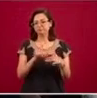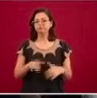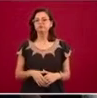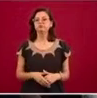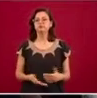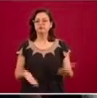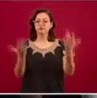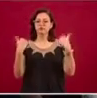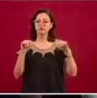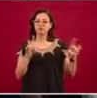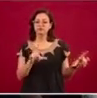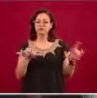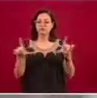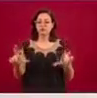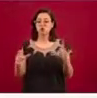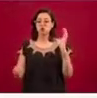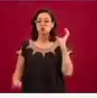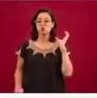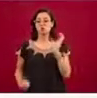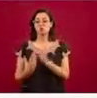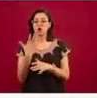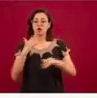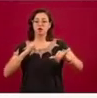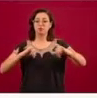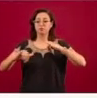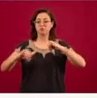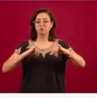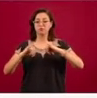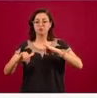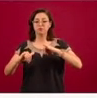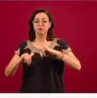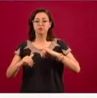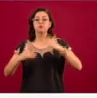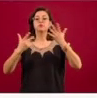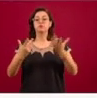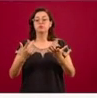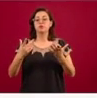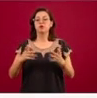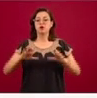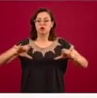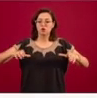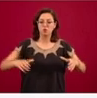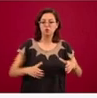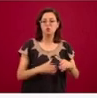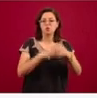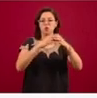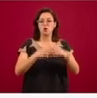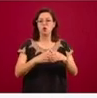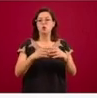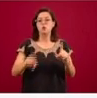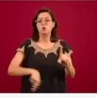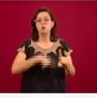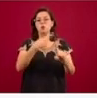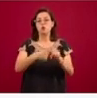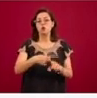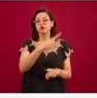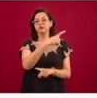Next slide. This is a different map. This is a new map that integrates